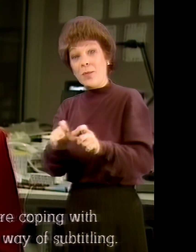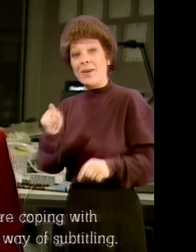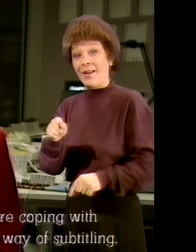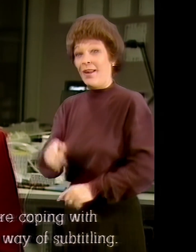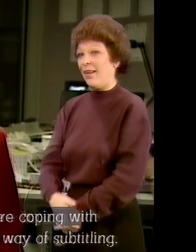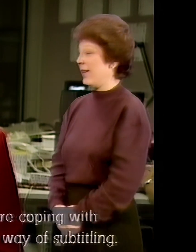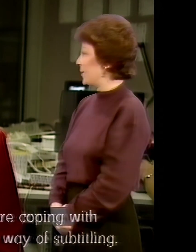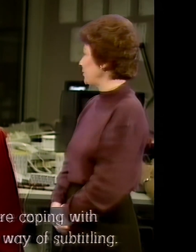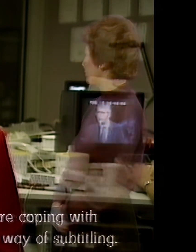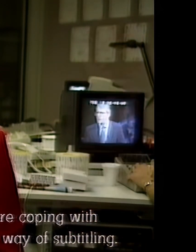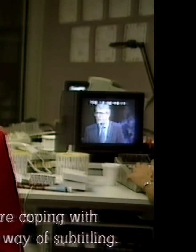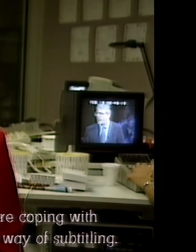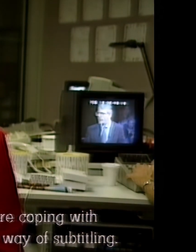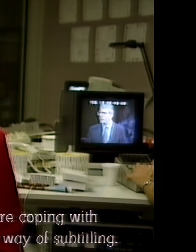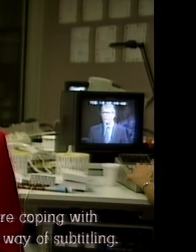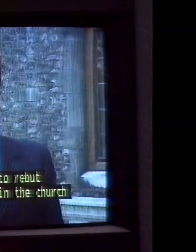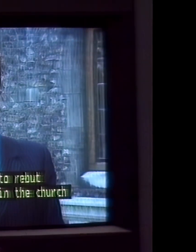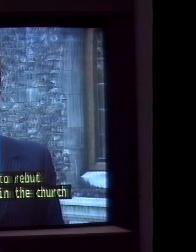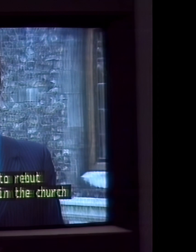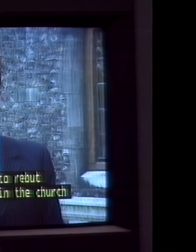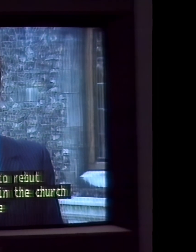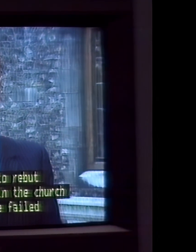was a very new way of subtitling.